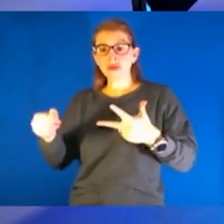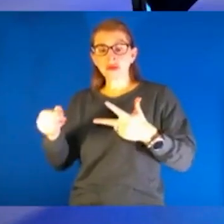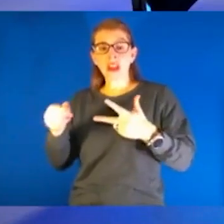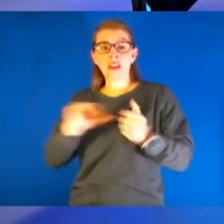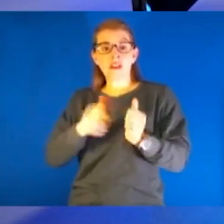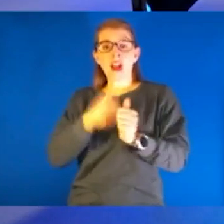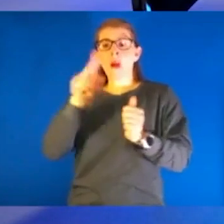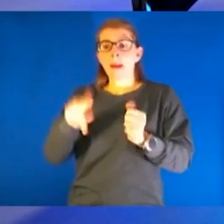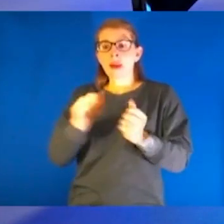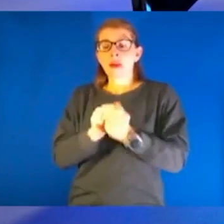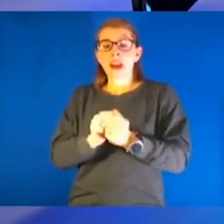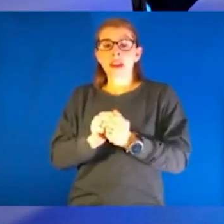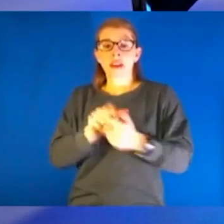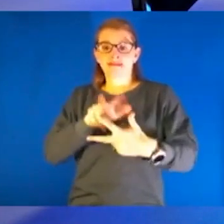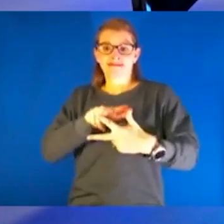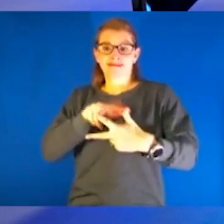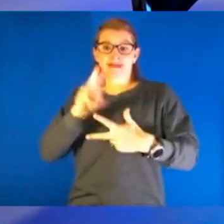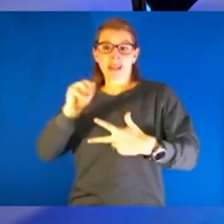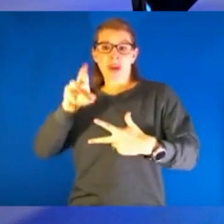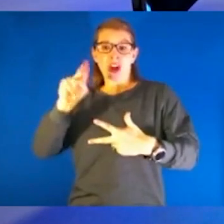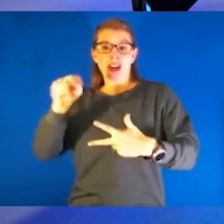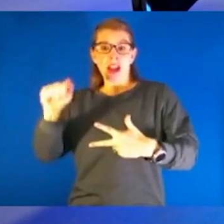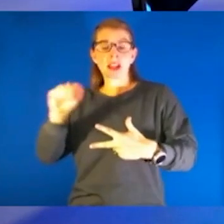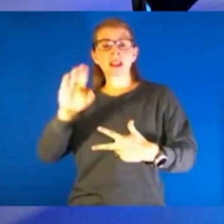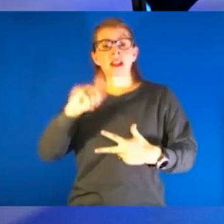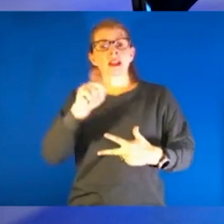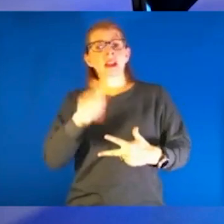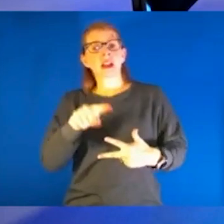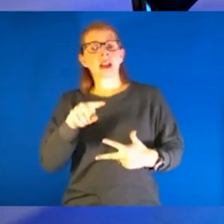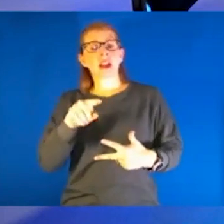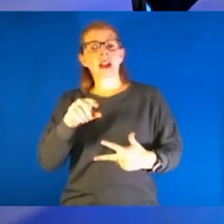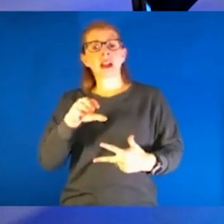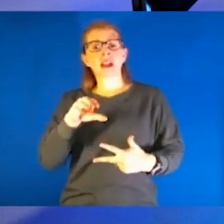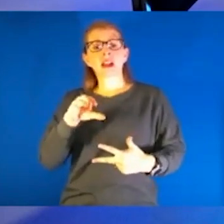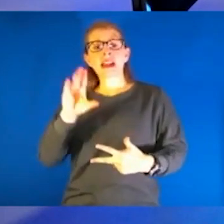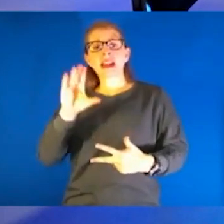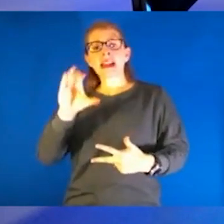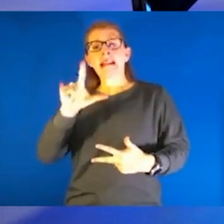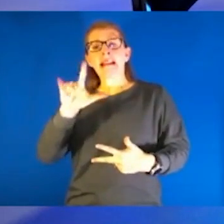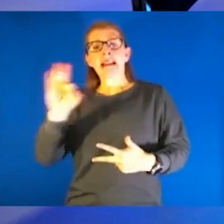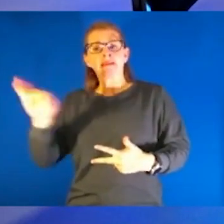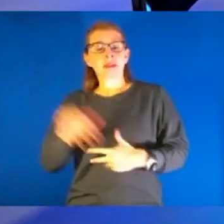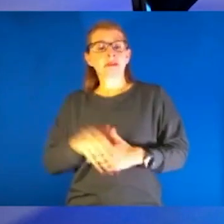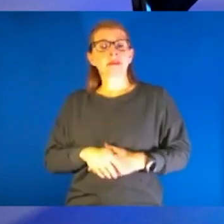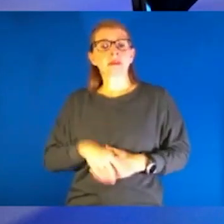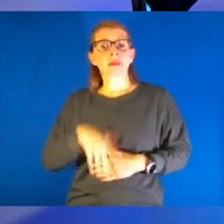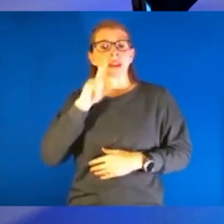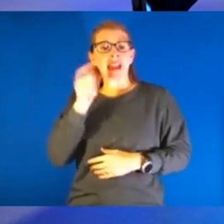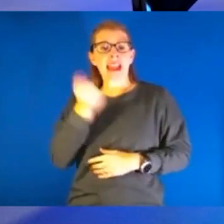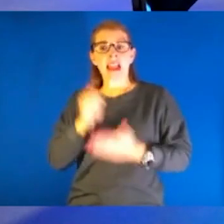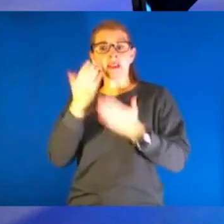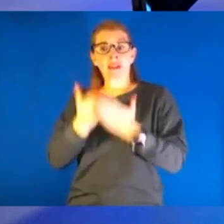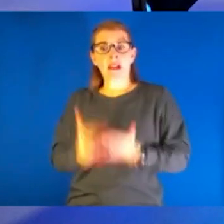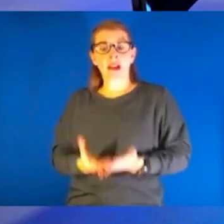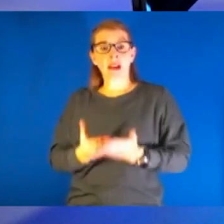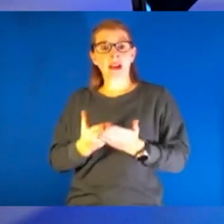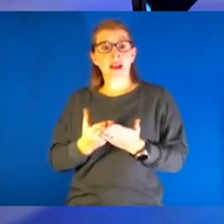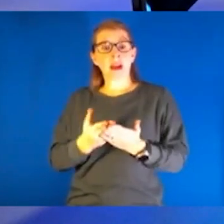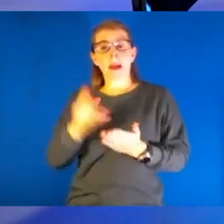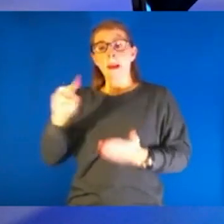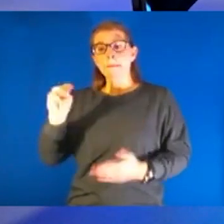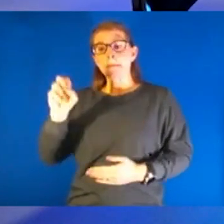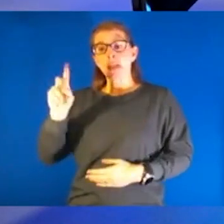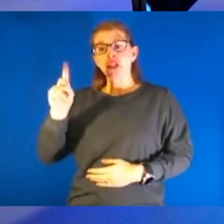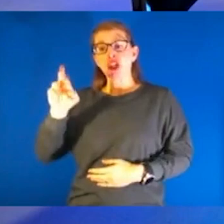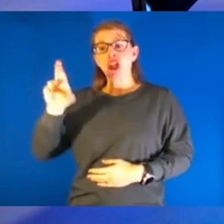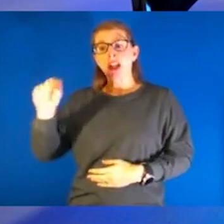mRNA vaccines. Dr. Clough, do you think that there's any validity? I mean, there have been some thoughts that the Moderna has better outcomes at 6 months as far